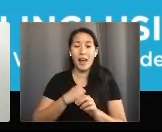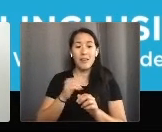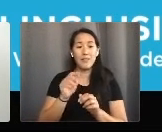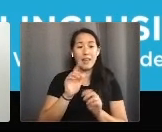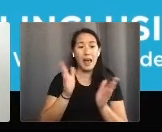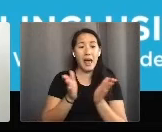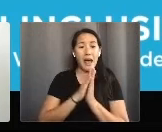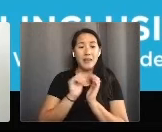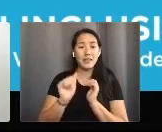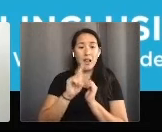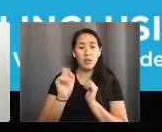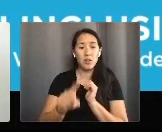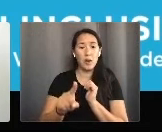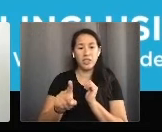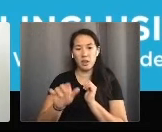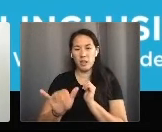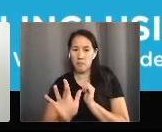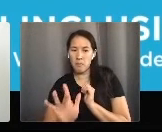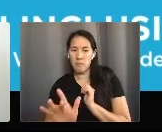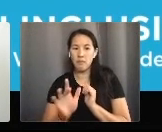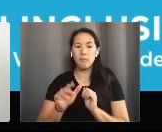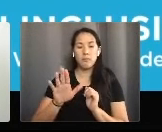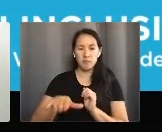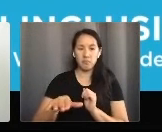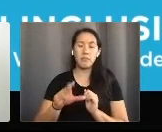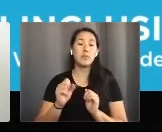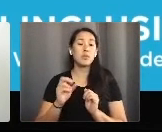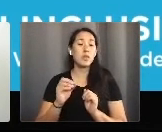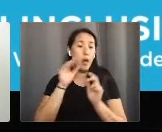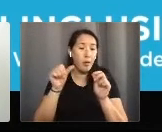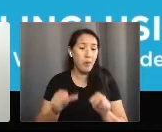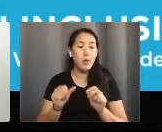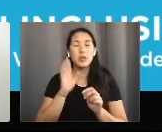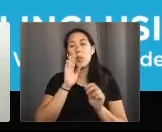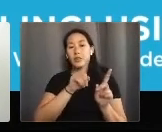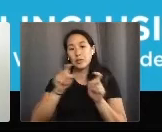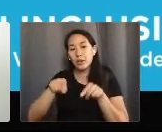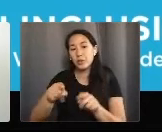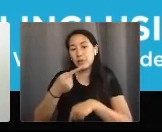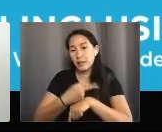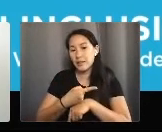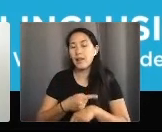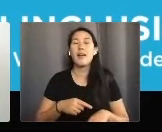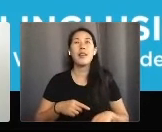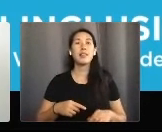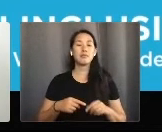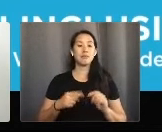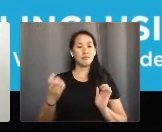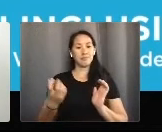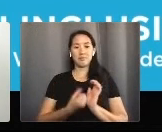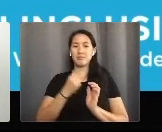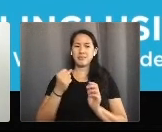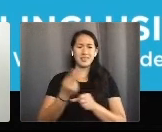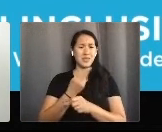feature at the bottom of your screen. We maybe do some polls throughout the day, some surveys as well. But you can use emojis.